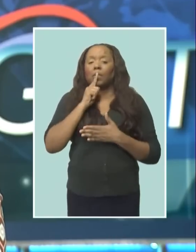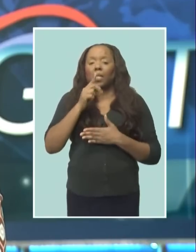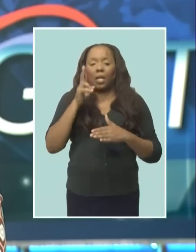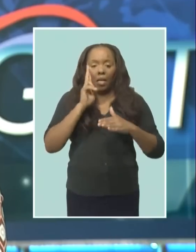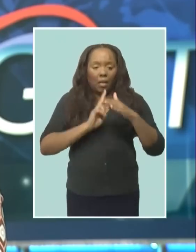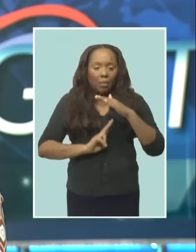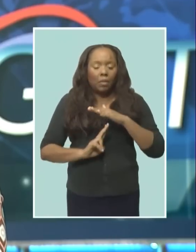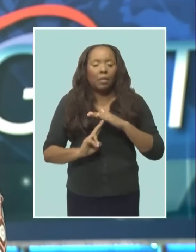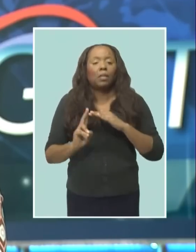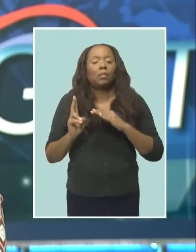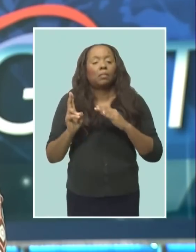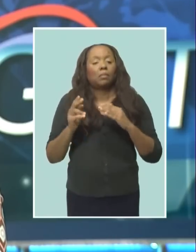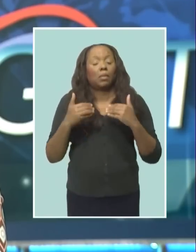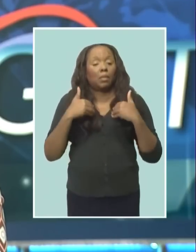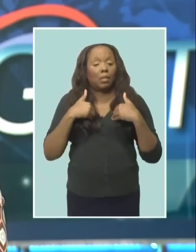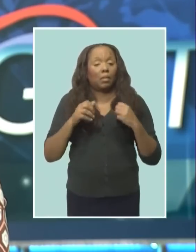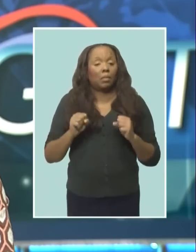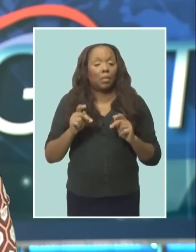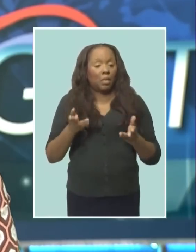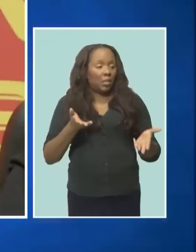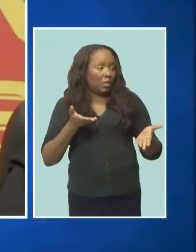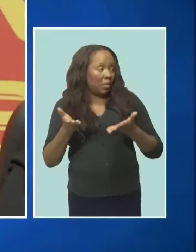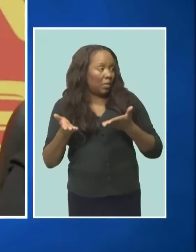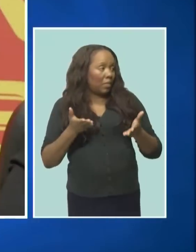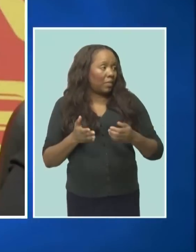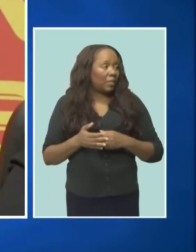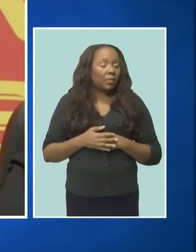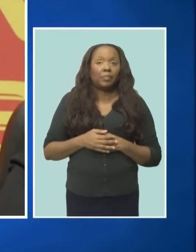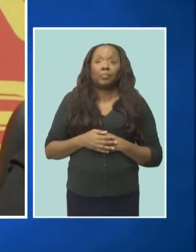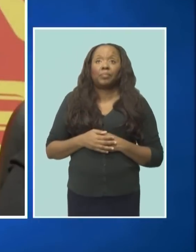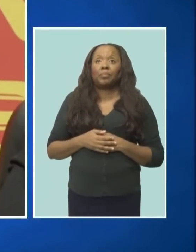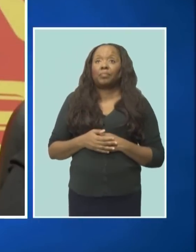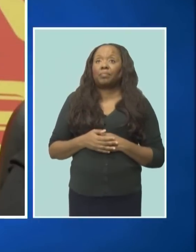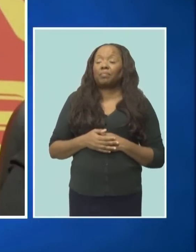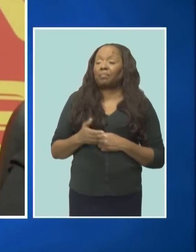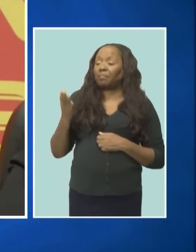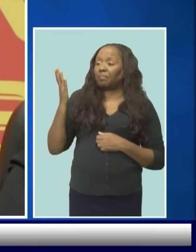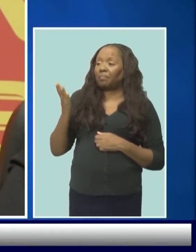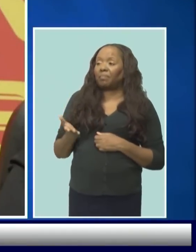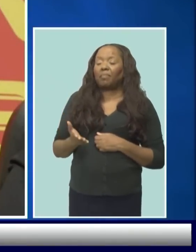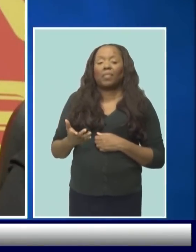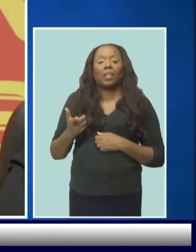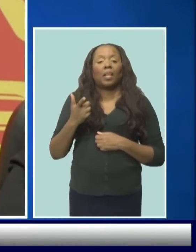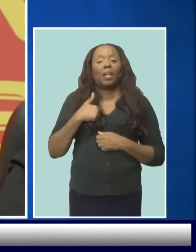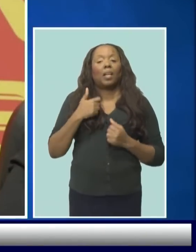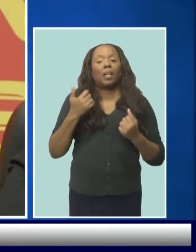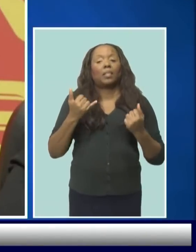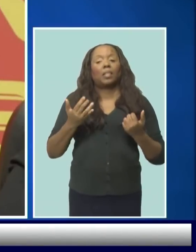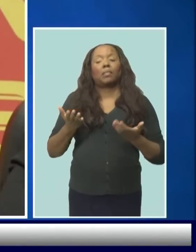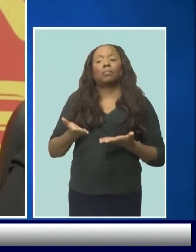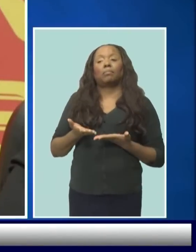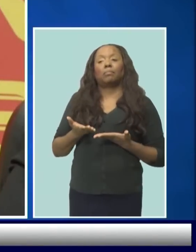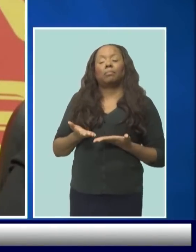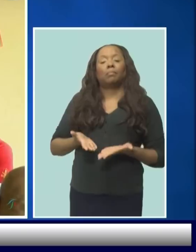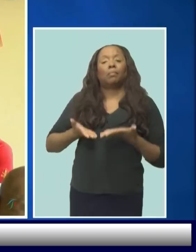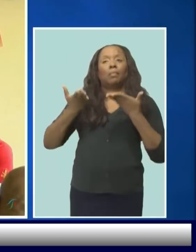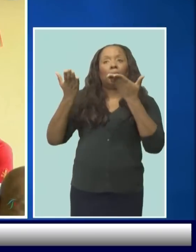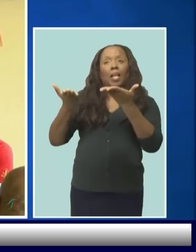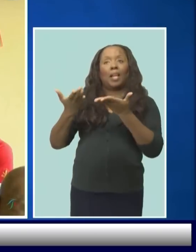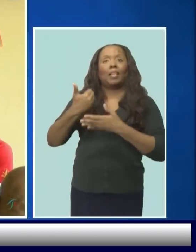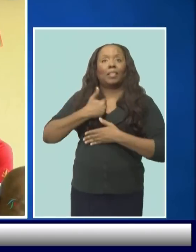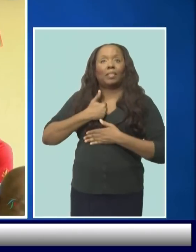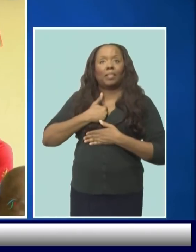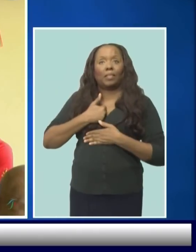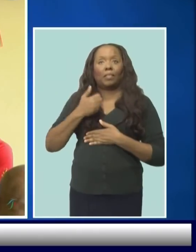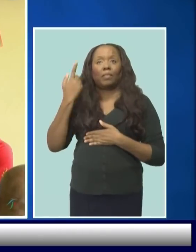humbled by the opportunity to serve. I place myself before the people of St. James North, a constituency that I've fallen in love with, particularly